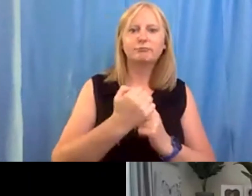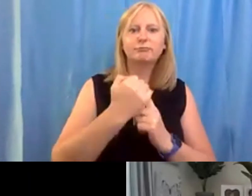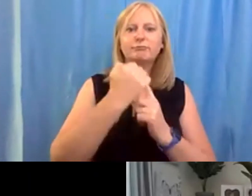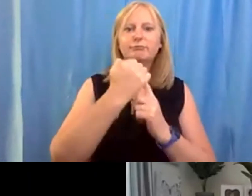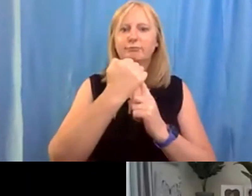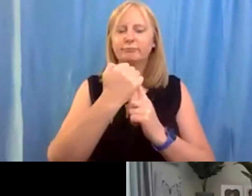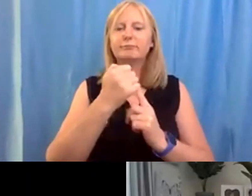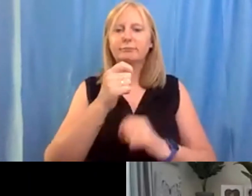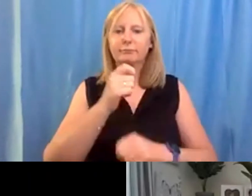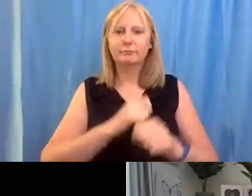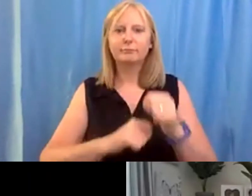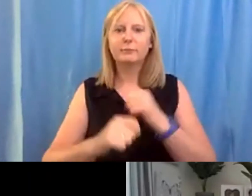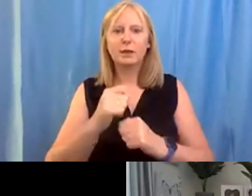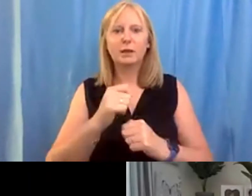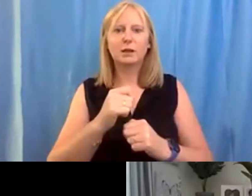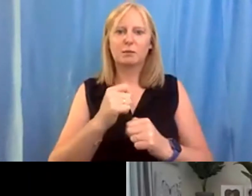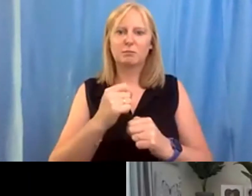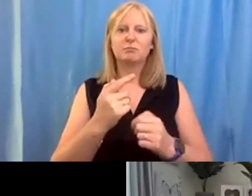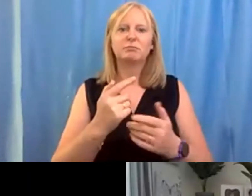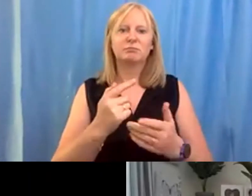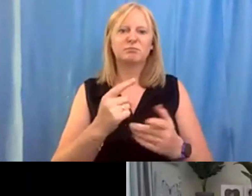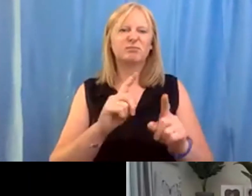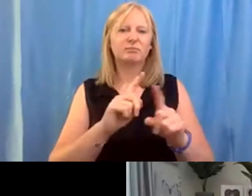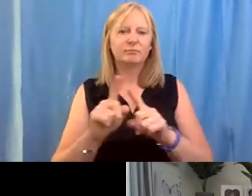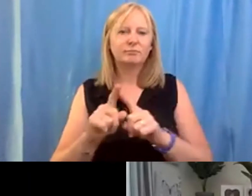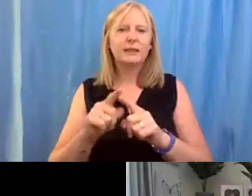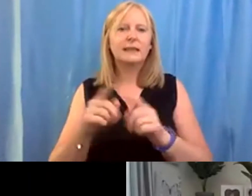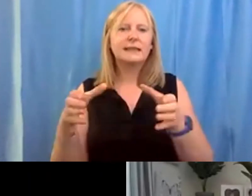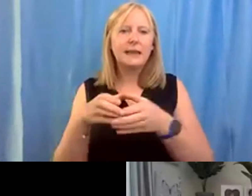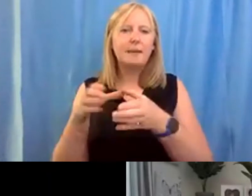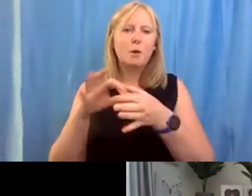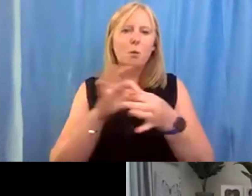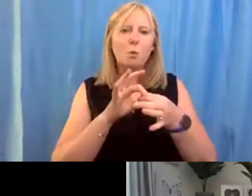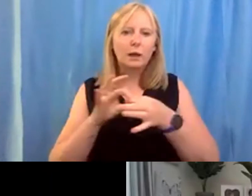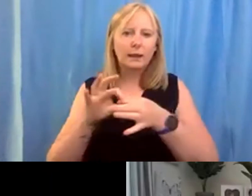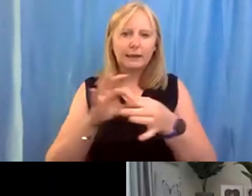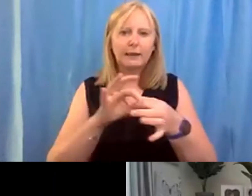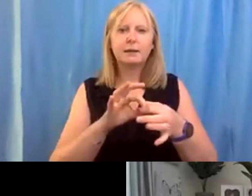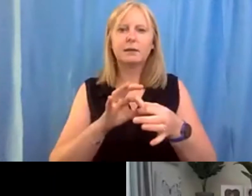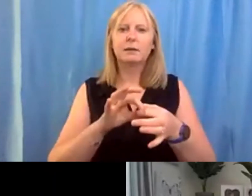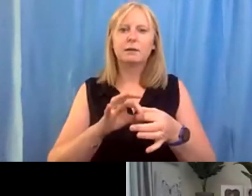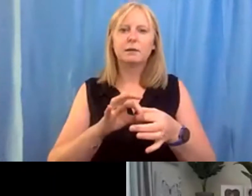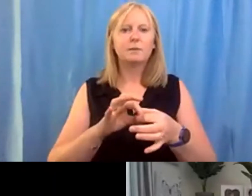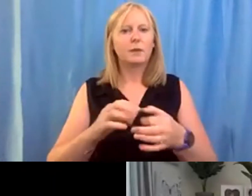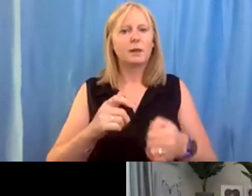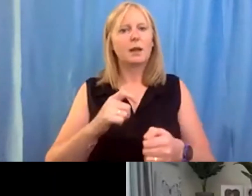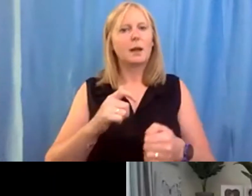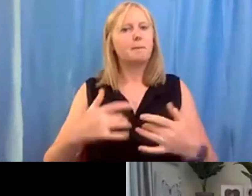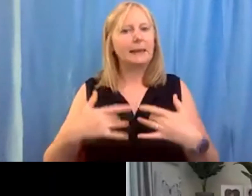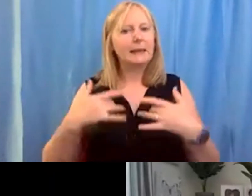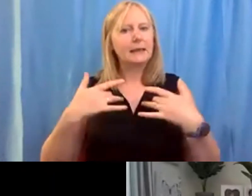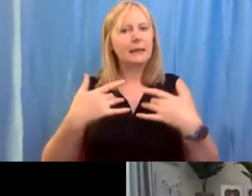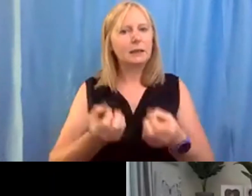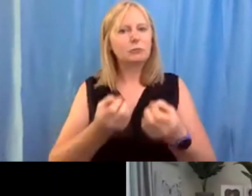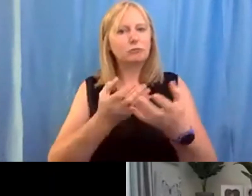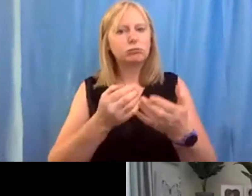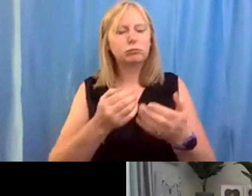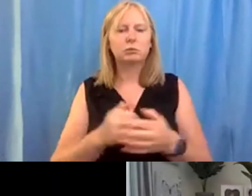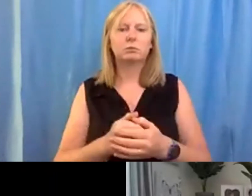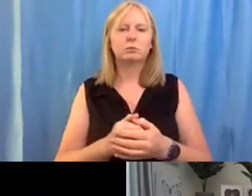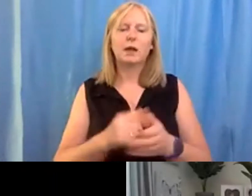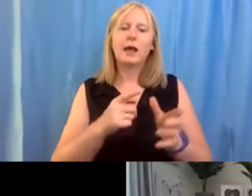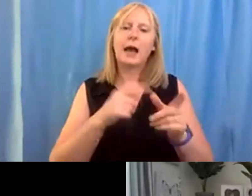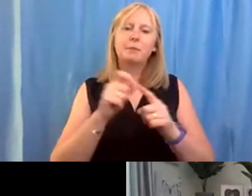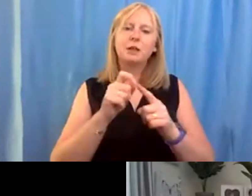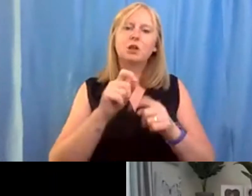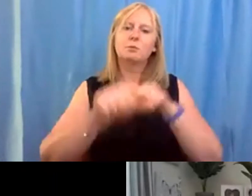public appointment around motivation, team working, personal opinion, for example. We talked about the application